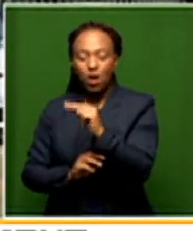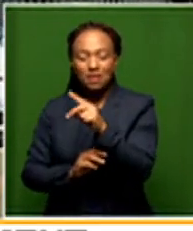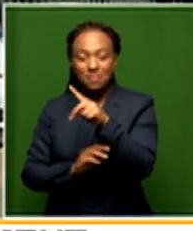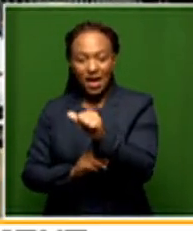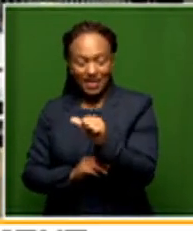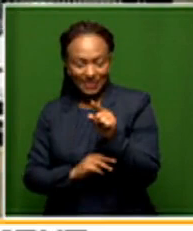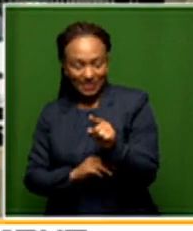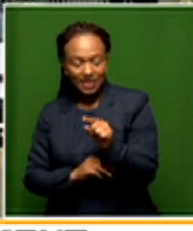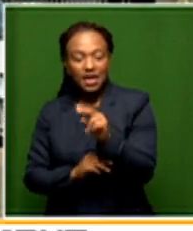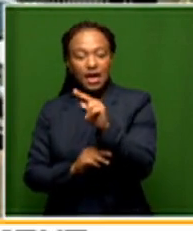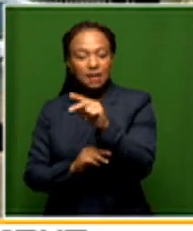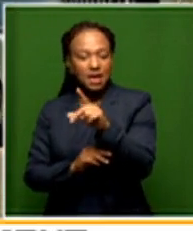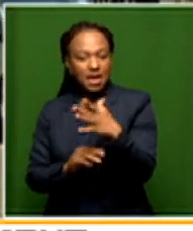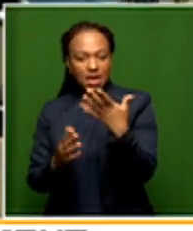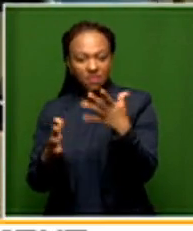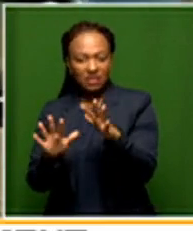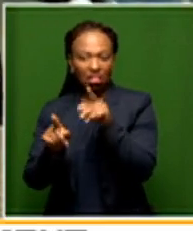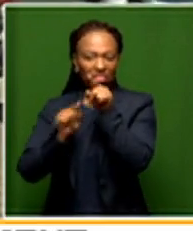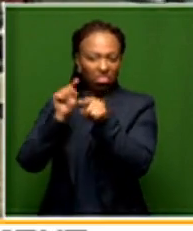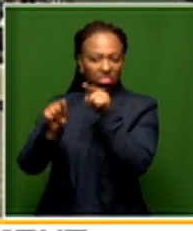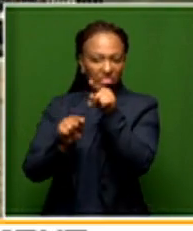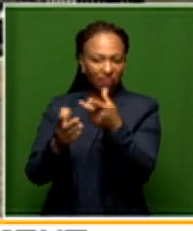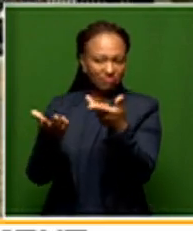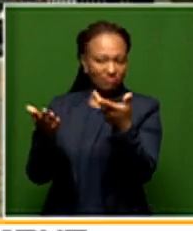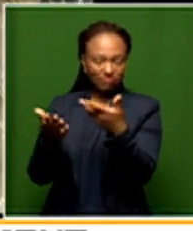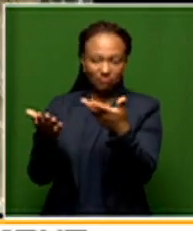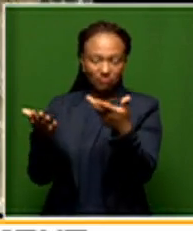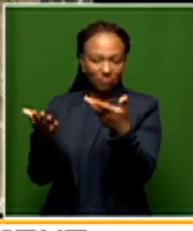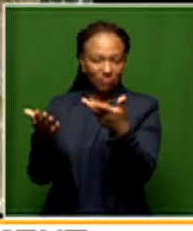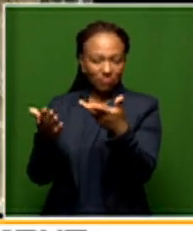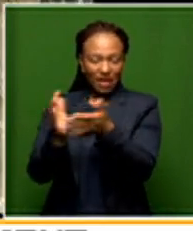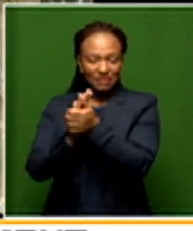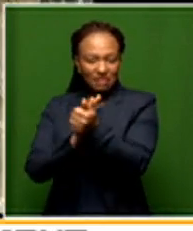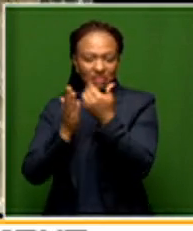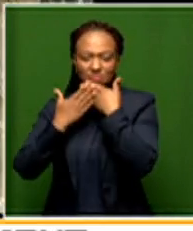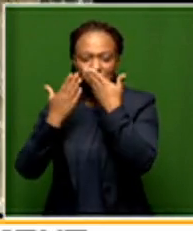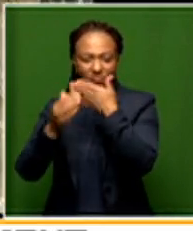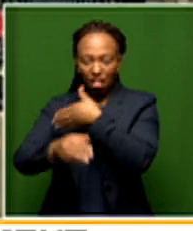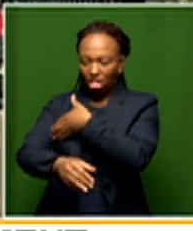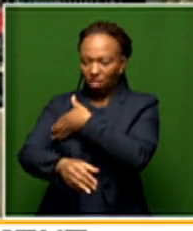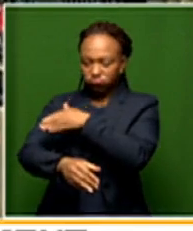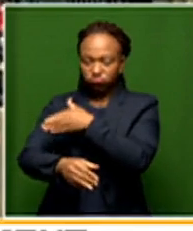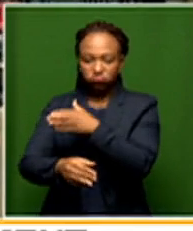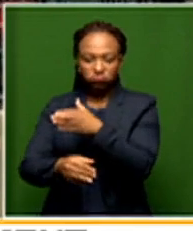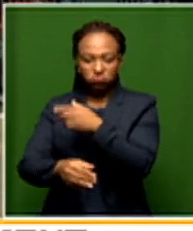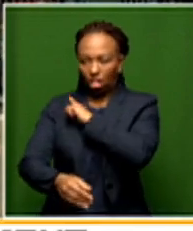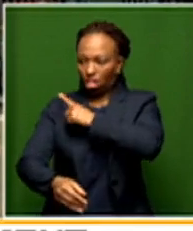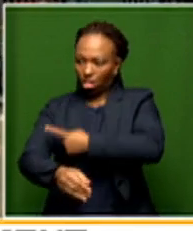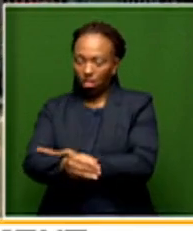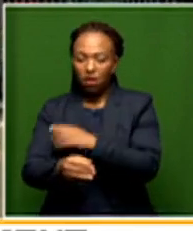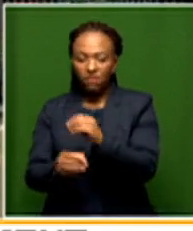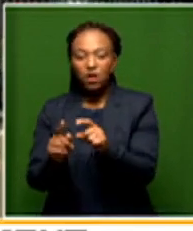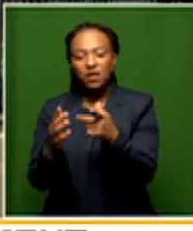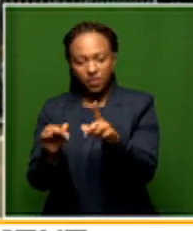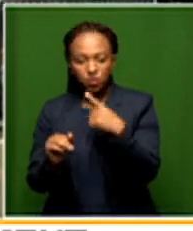and the NPA has been hollowed out, as Lawson has correctly pointed out. So we have a situation